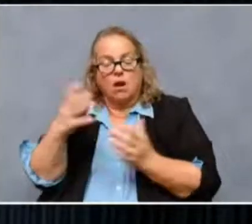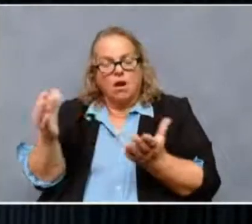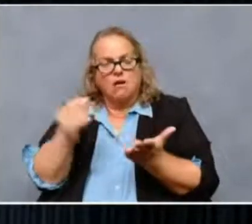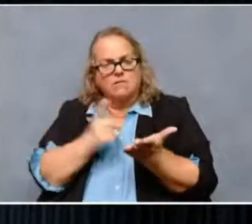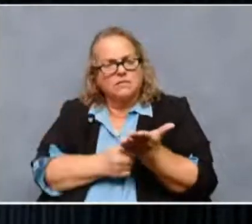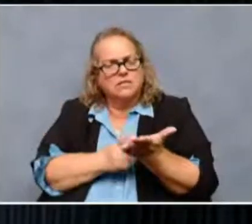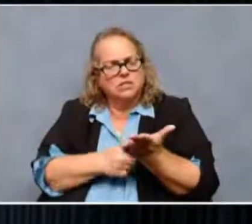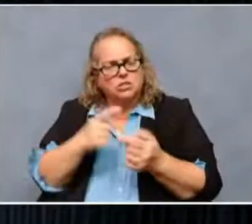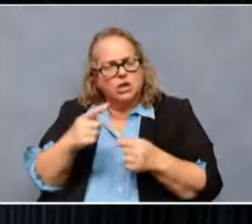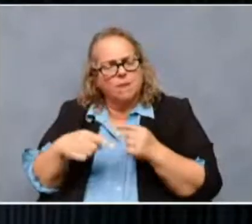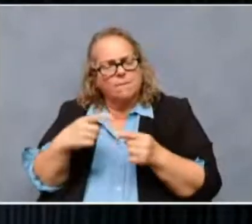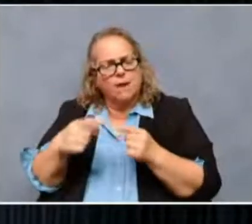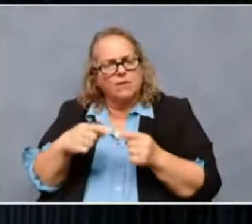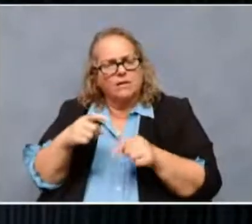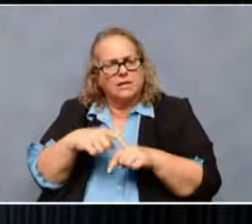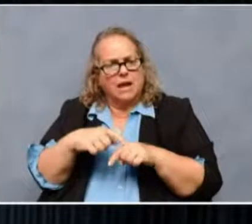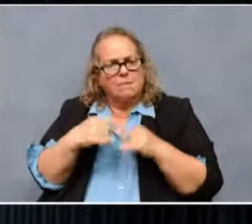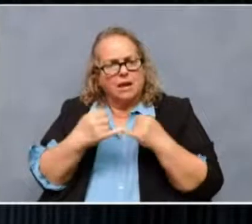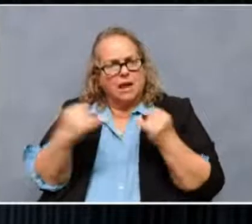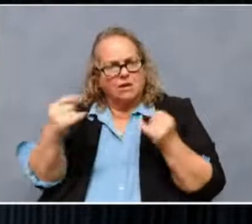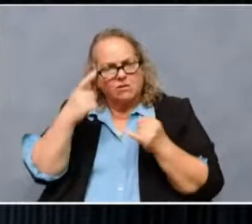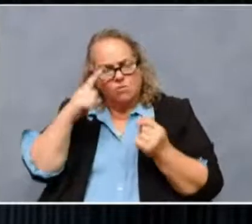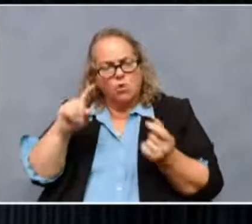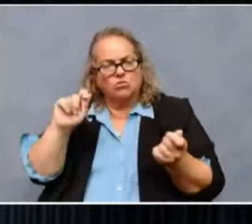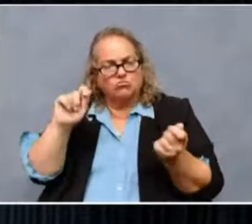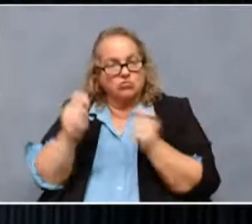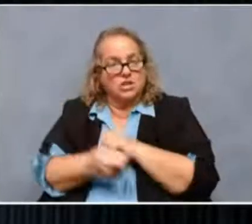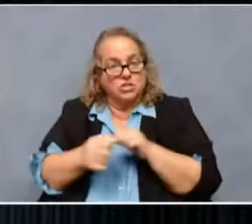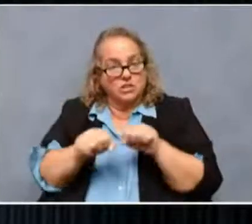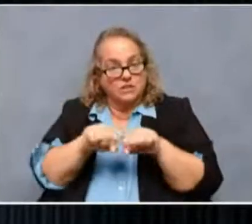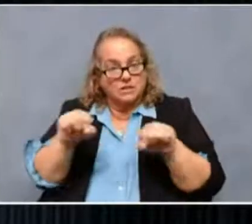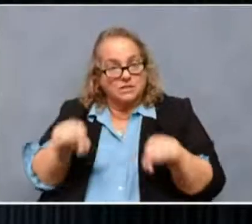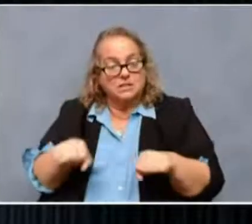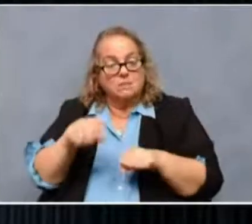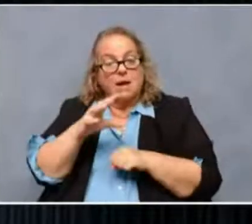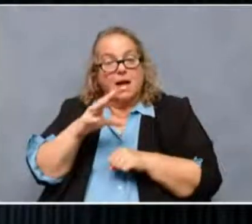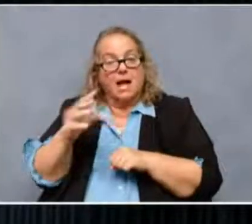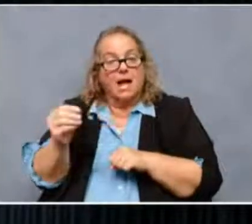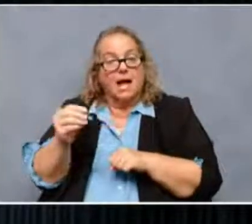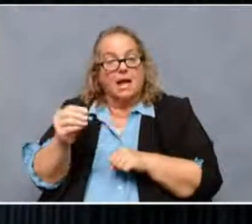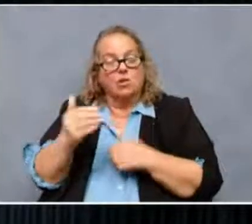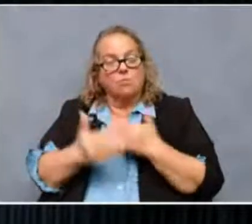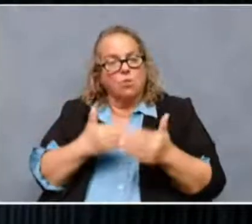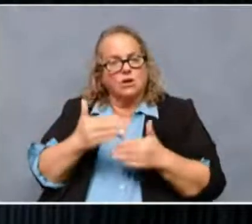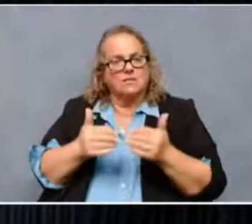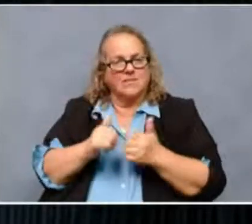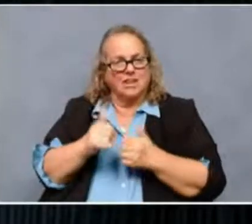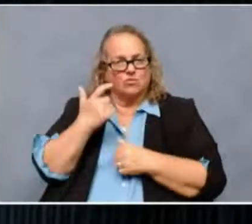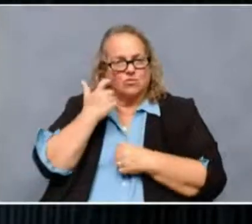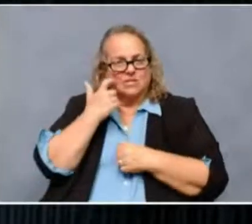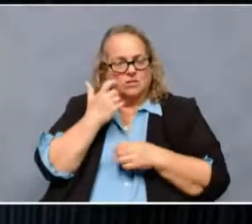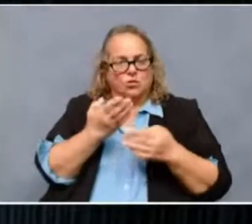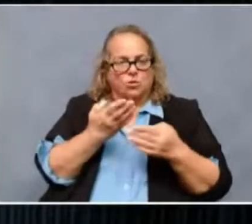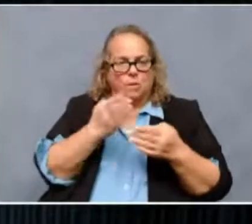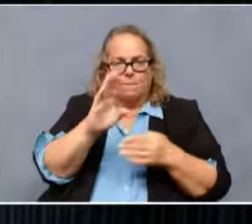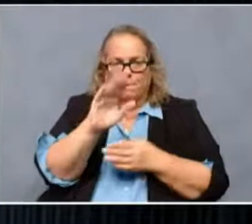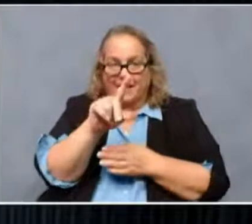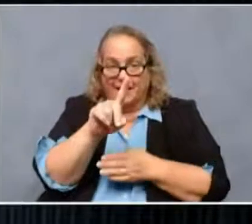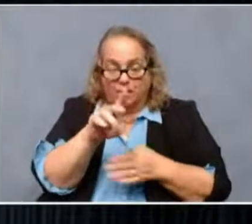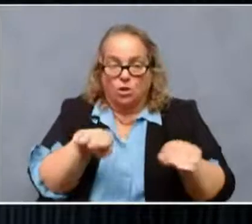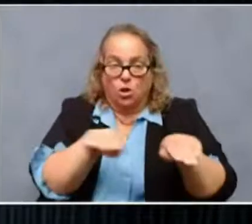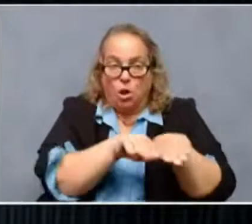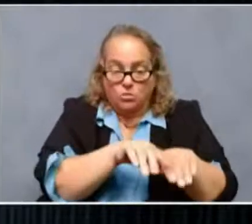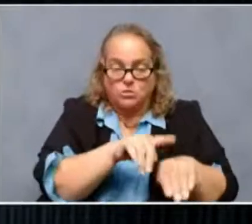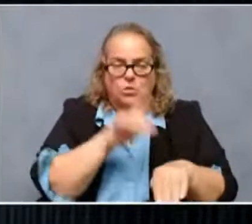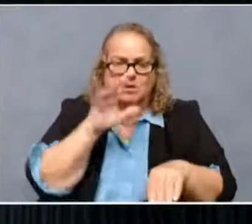the timeline for overhauling the system and the bidding process that just recently closed on that. You know, might take 18, 24